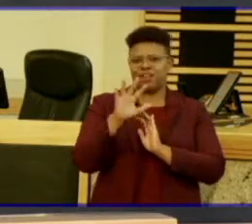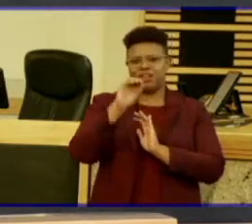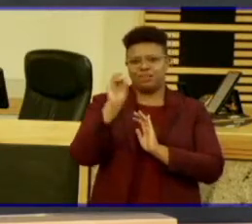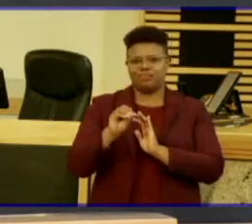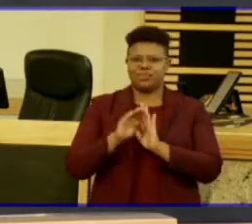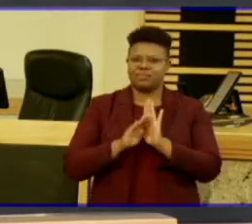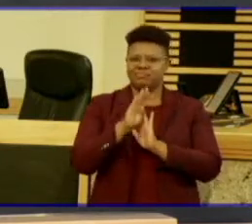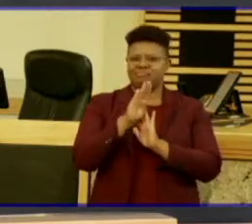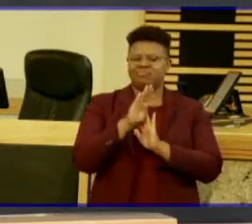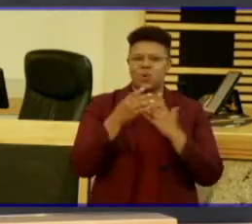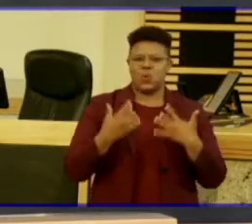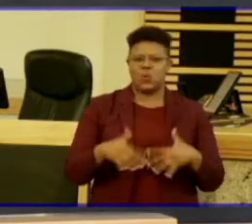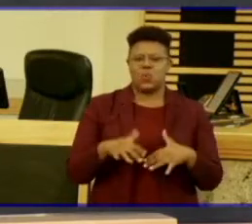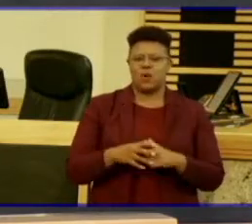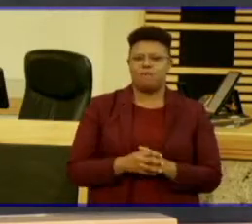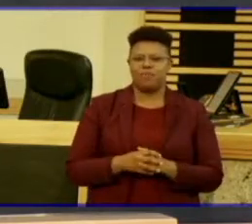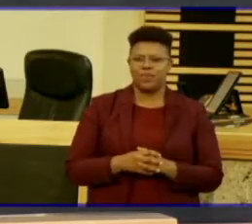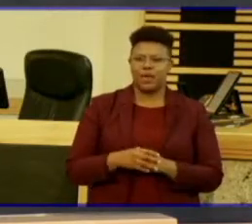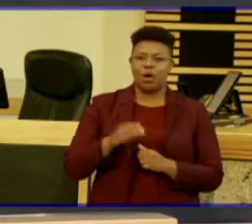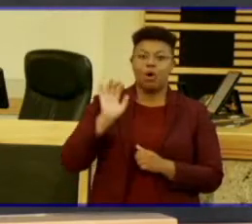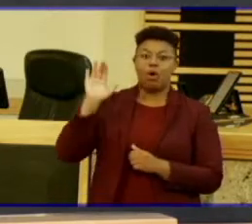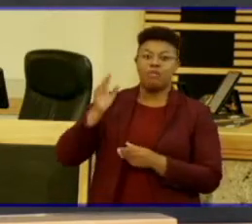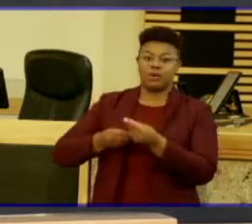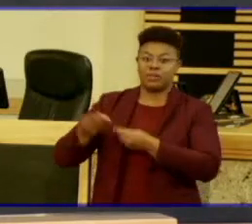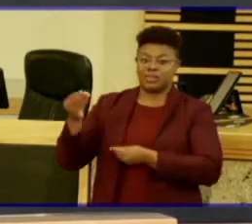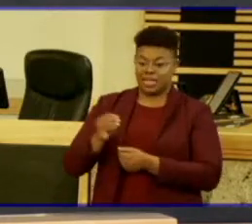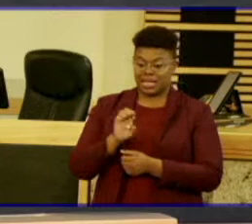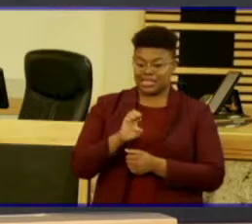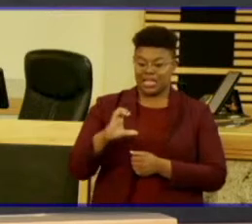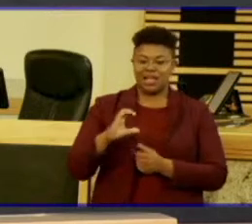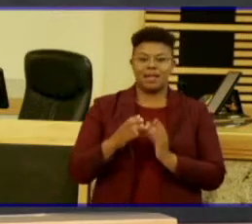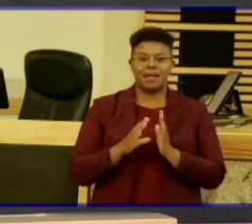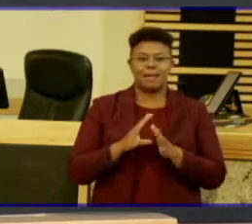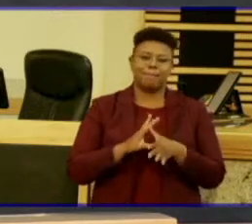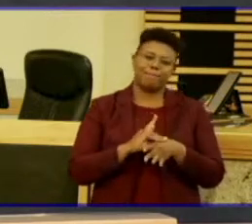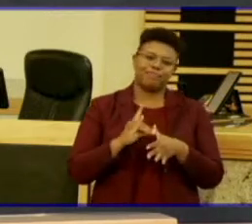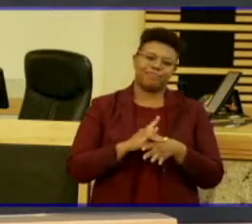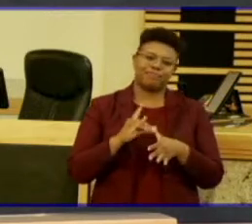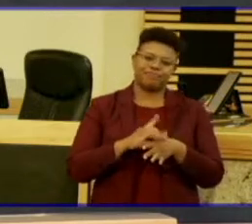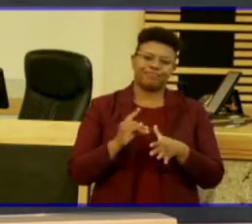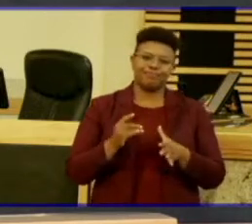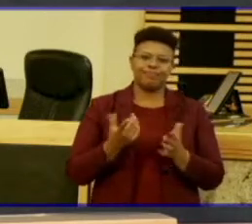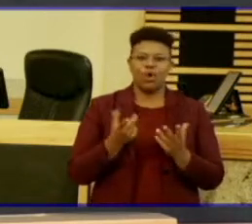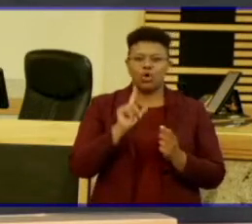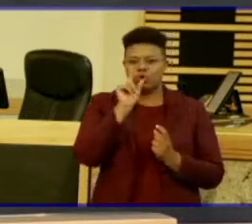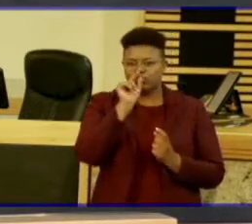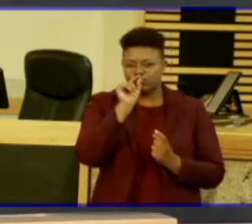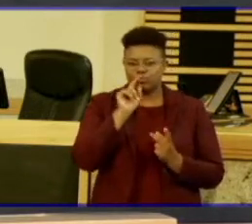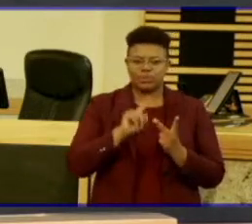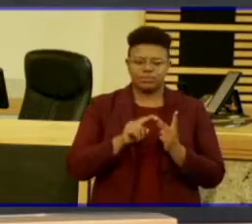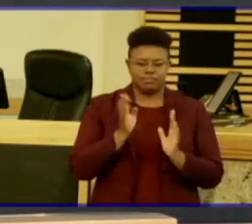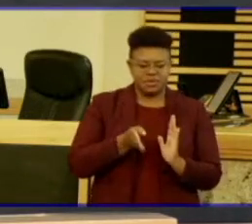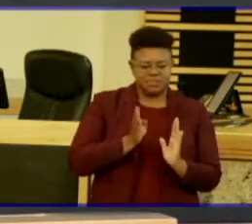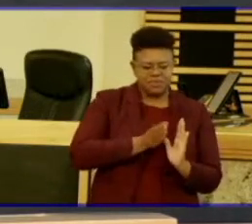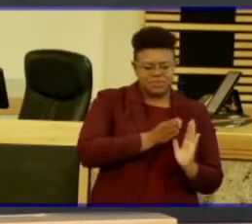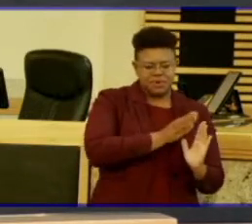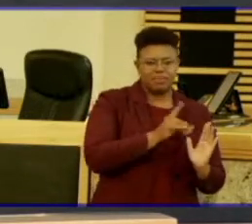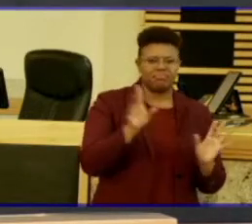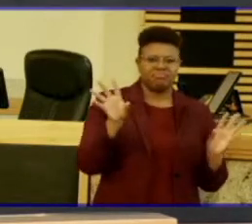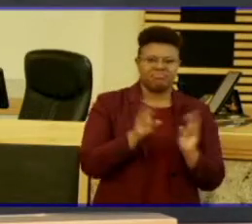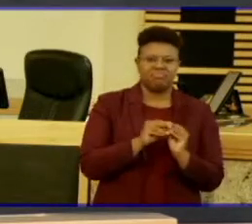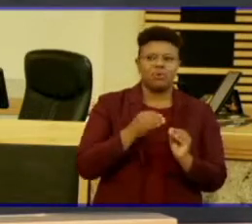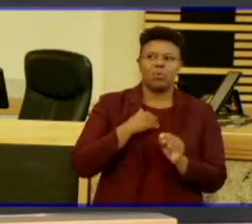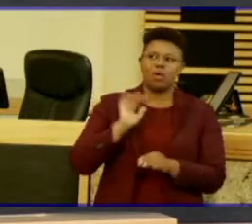export abattoirs, namely the East London Red Meat and Sovereign Poultry Abattoir, recorded an